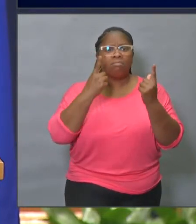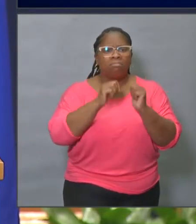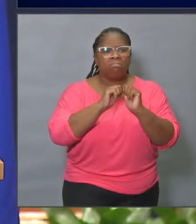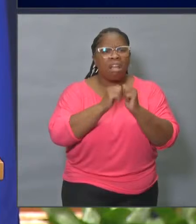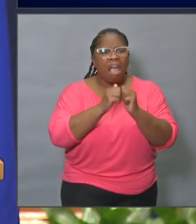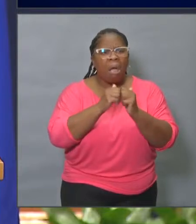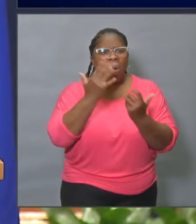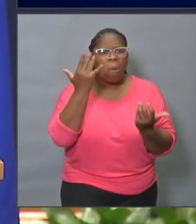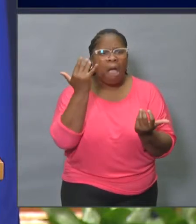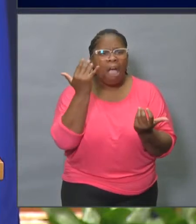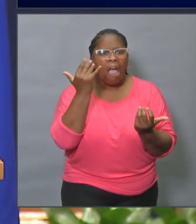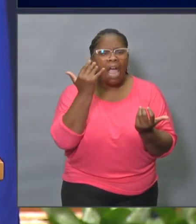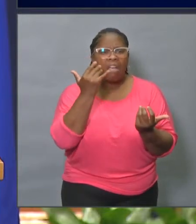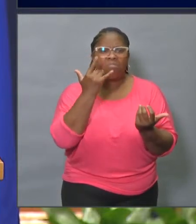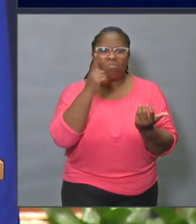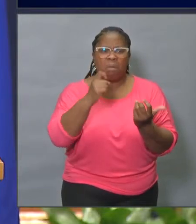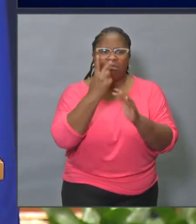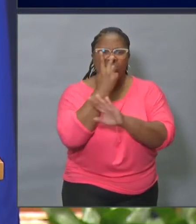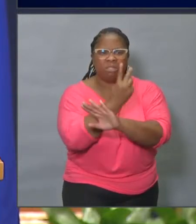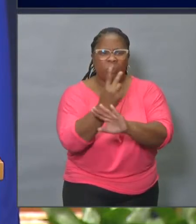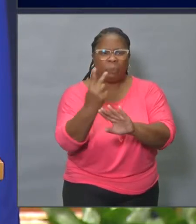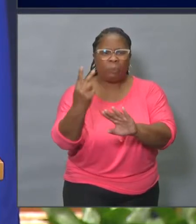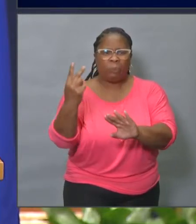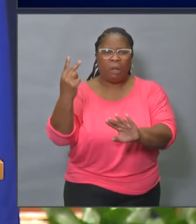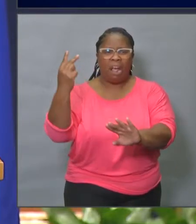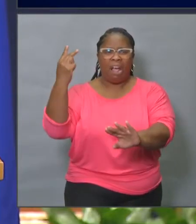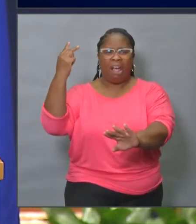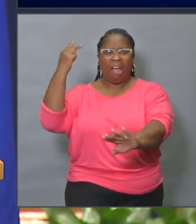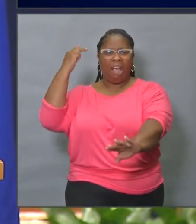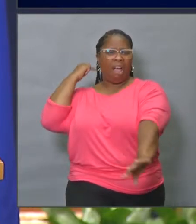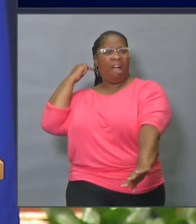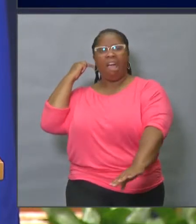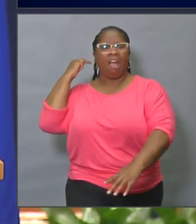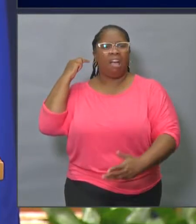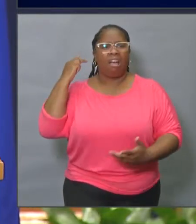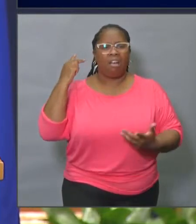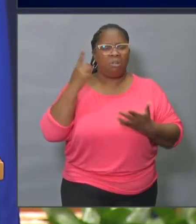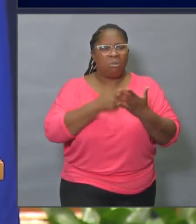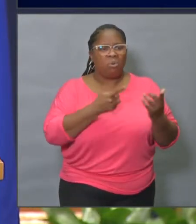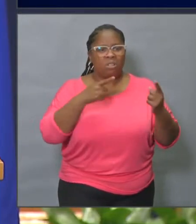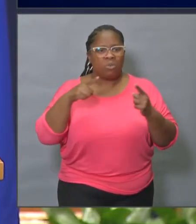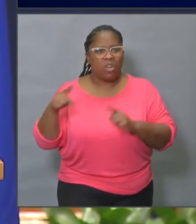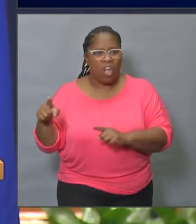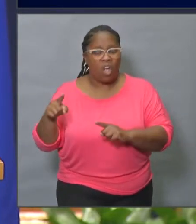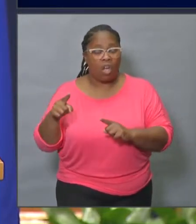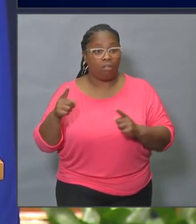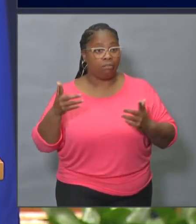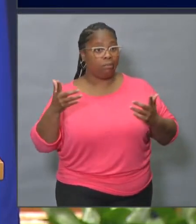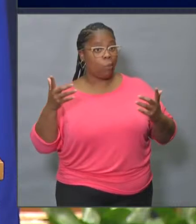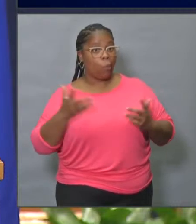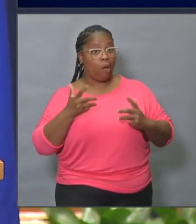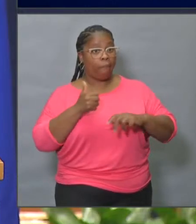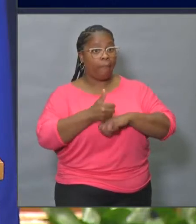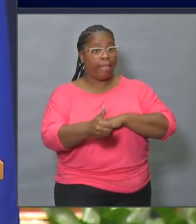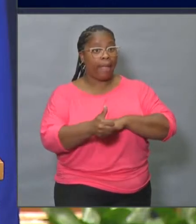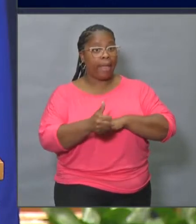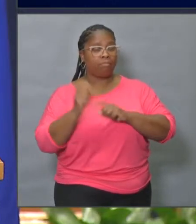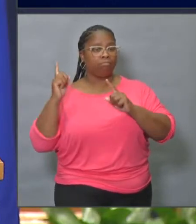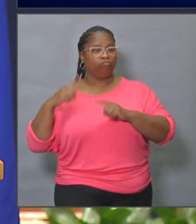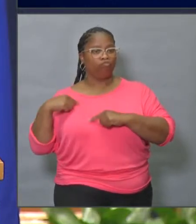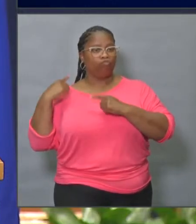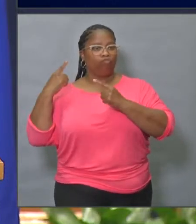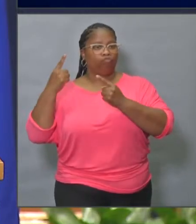inequities, which really have much to do with a long history of institutional racism. And that's resulted in